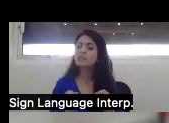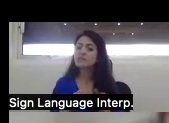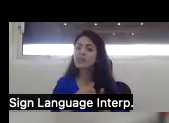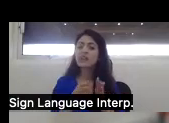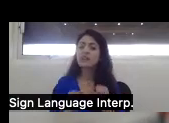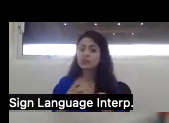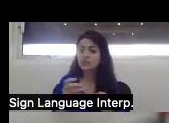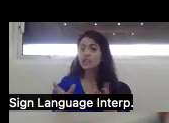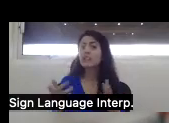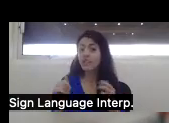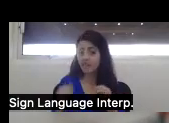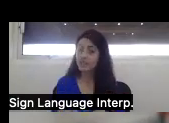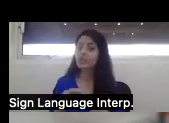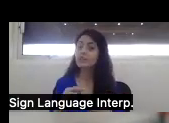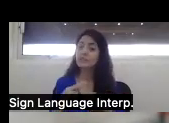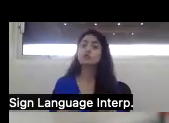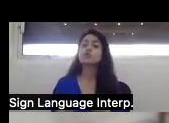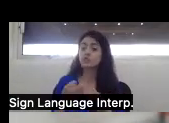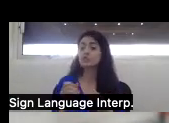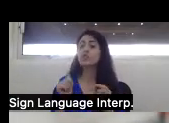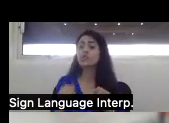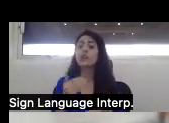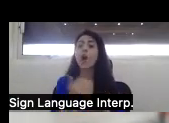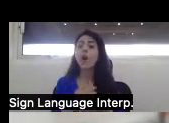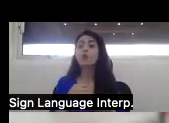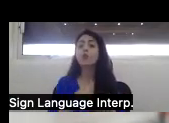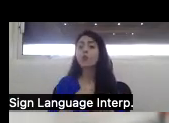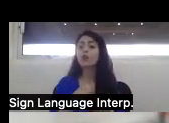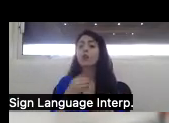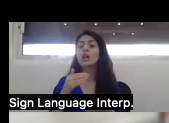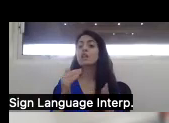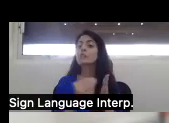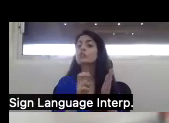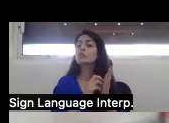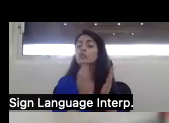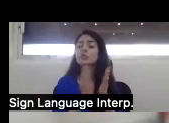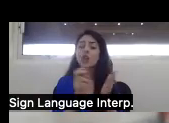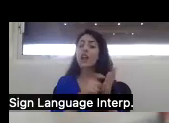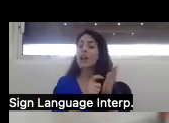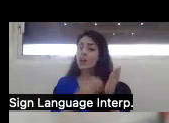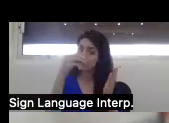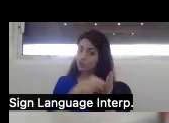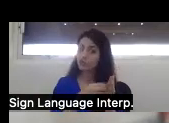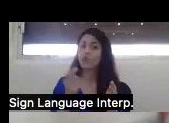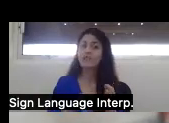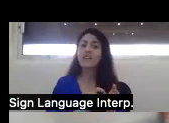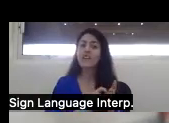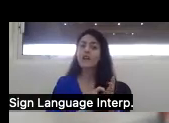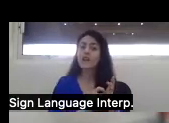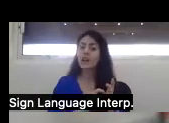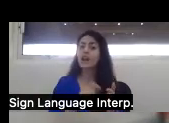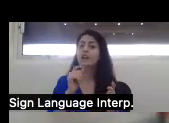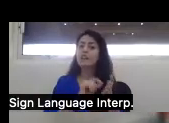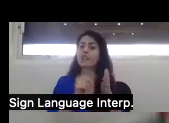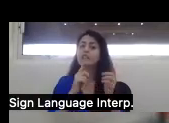Constitutional rights, CRPD ratified in 2006, and very recently we have the Rights of Persons